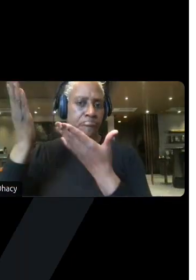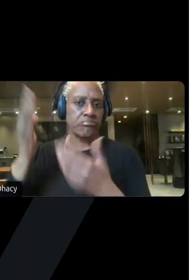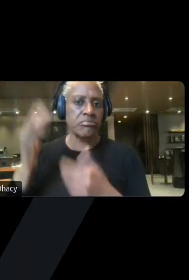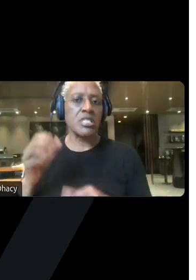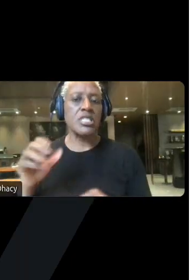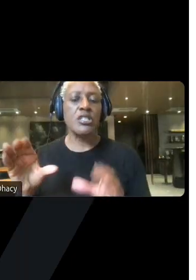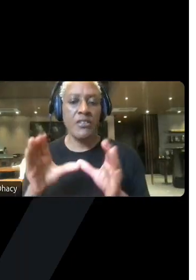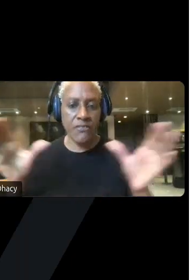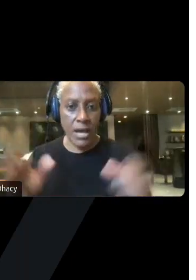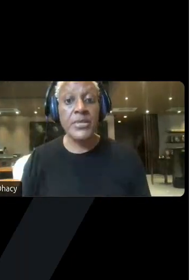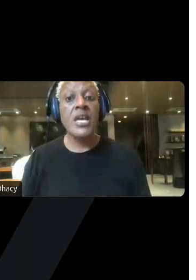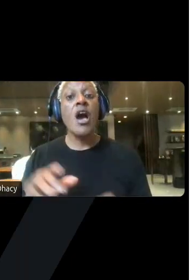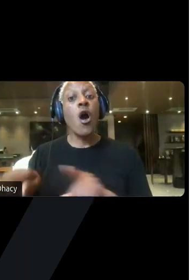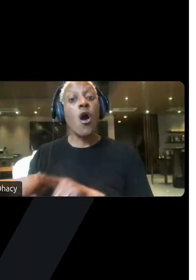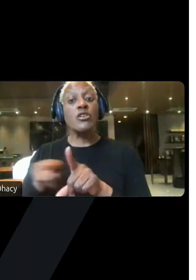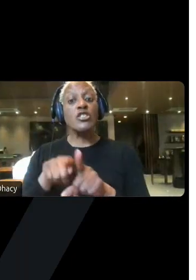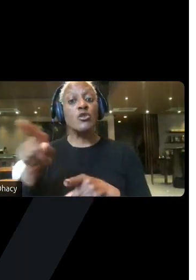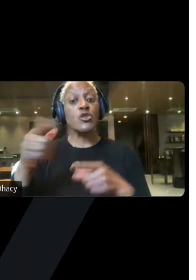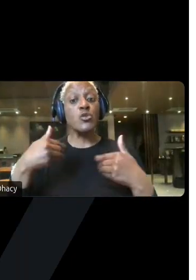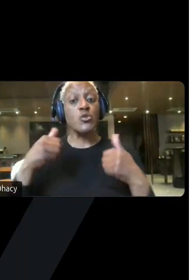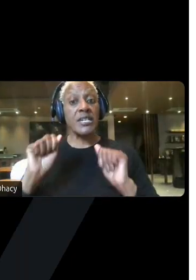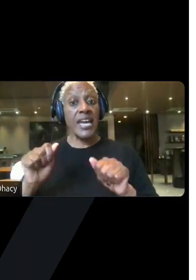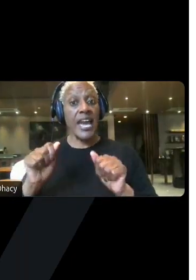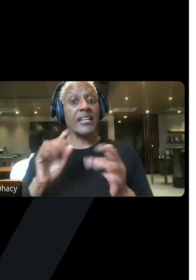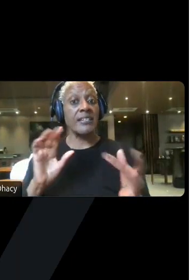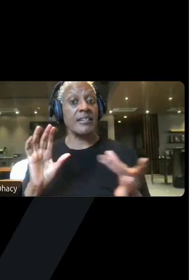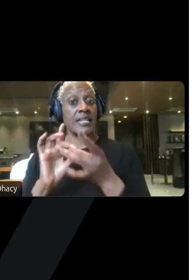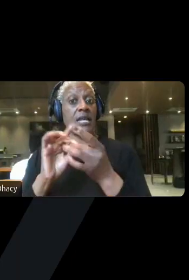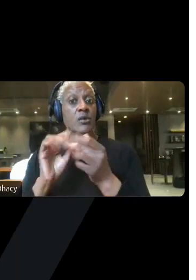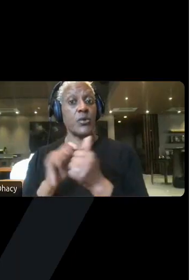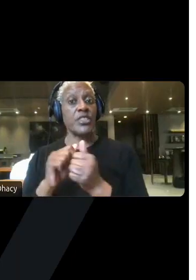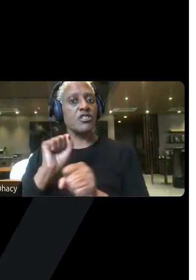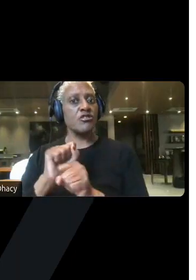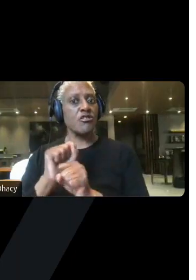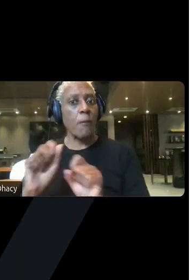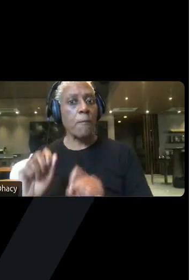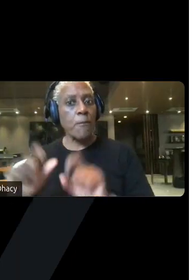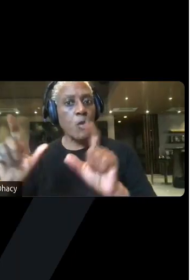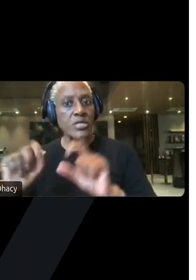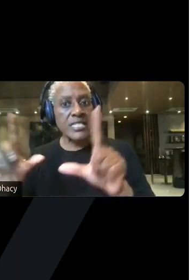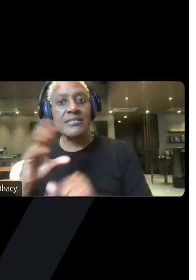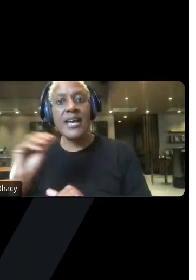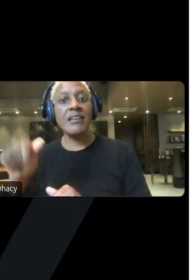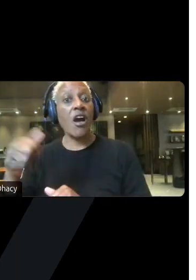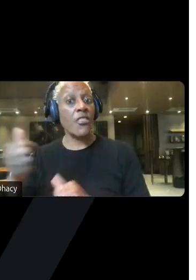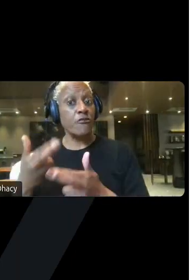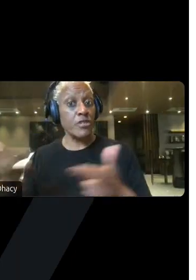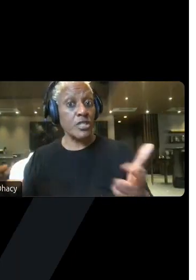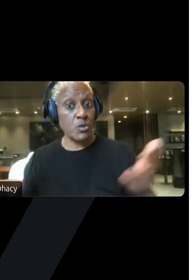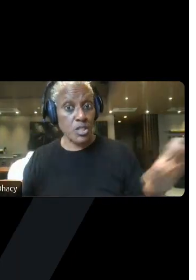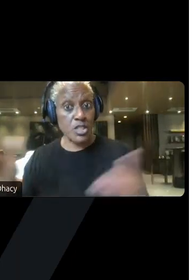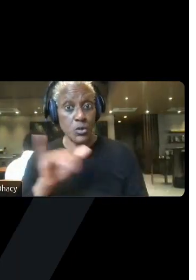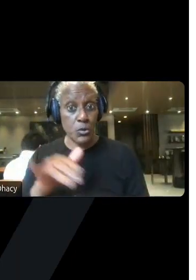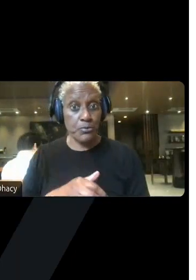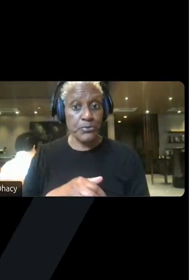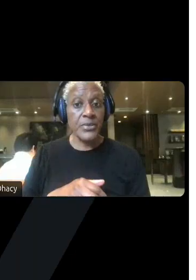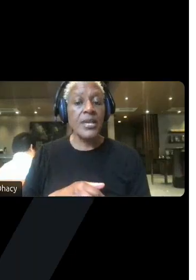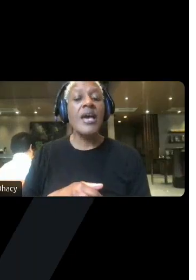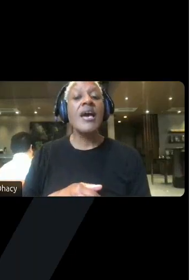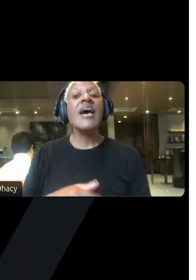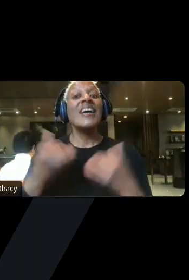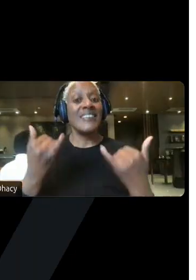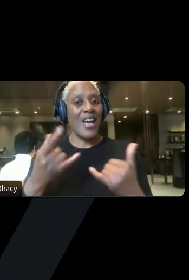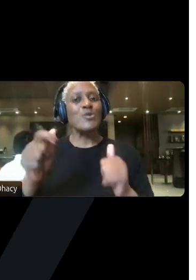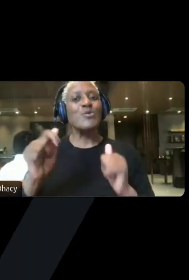postings and other resources. We'll talk more about the new Teacher Finder shortly. Now you can officially start